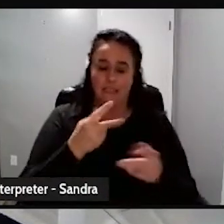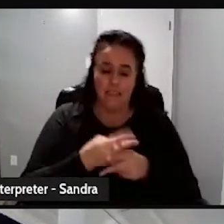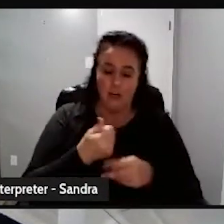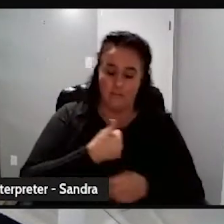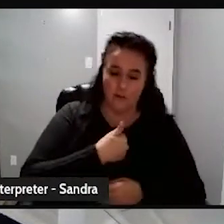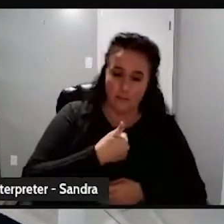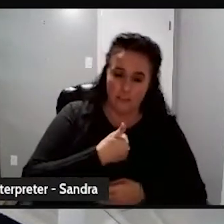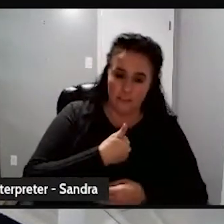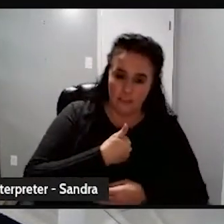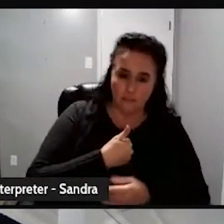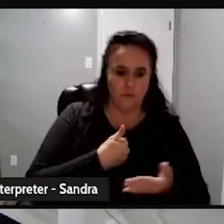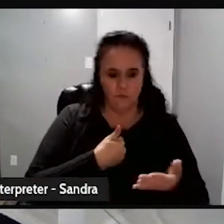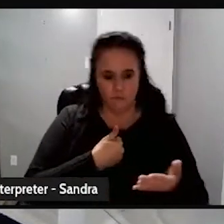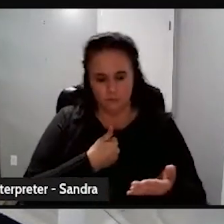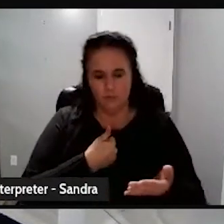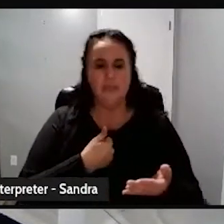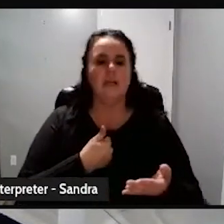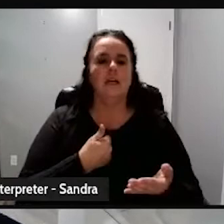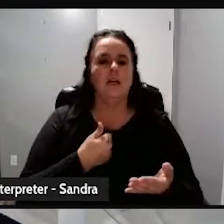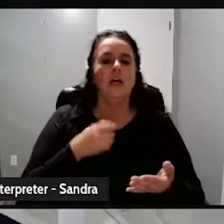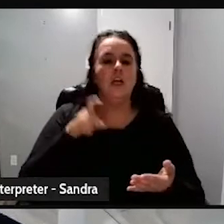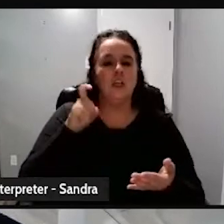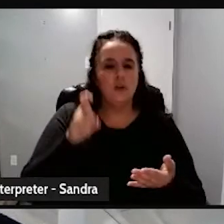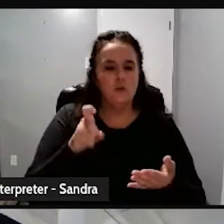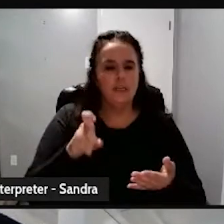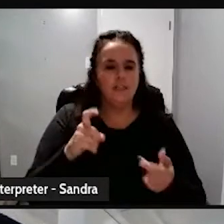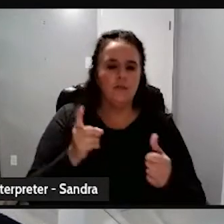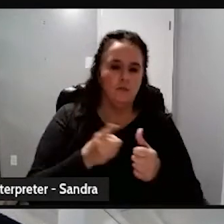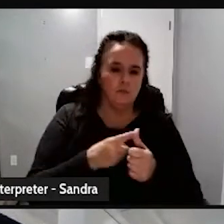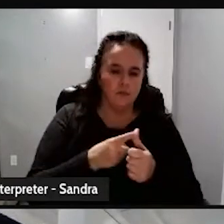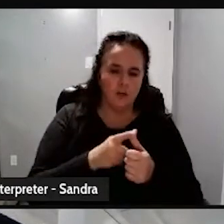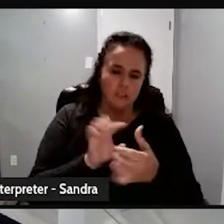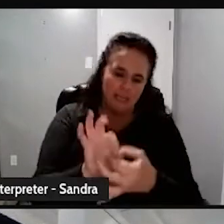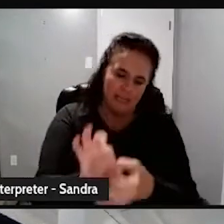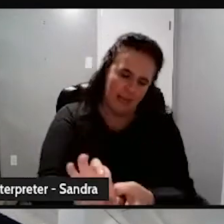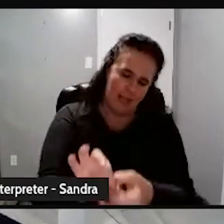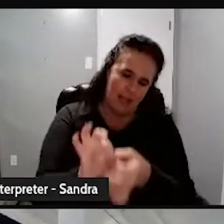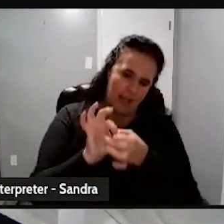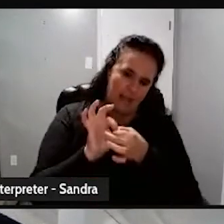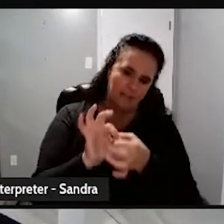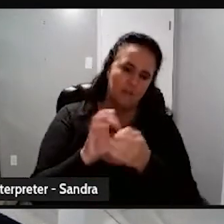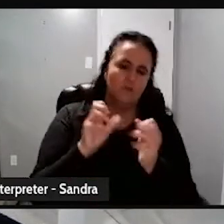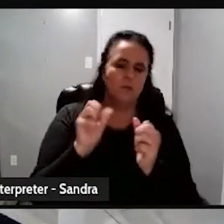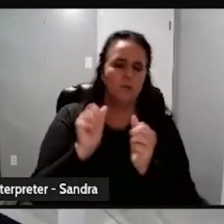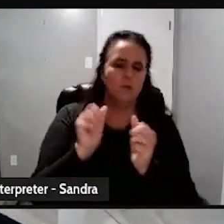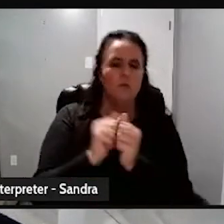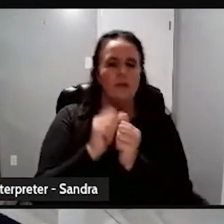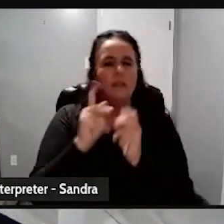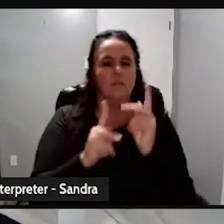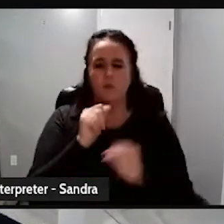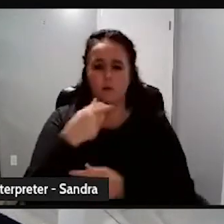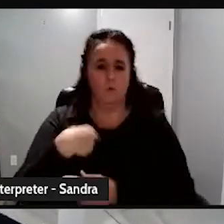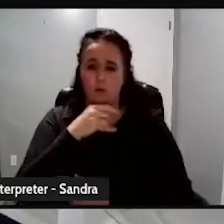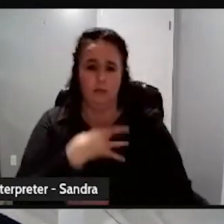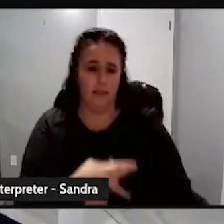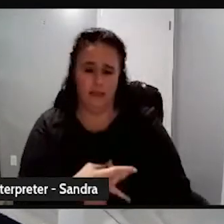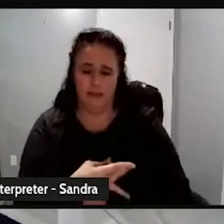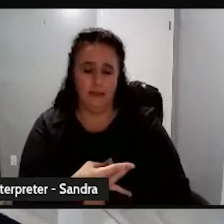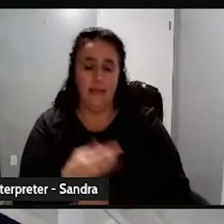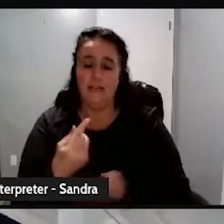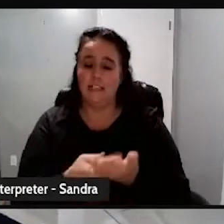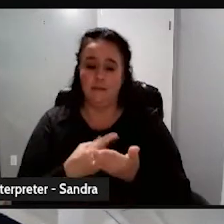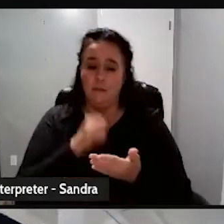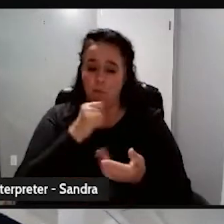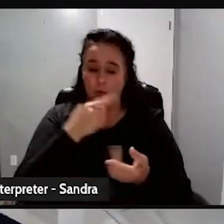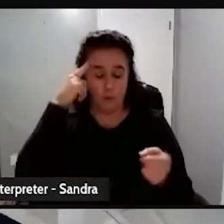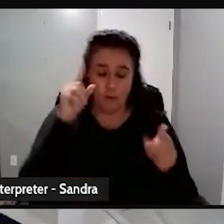real emotional connections with each other and with people we don't like and people we don't agree with. And